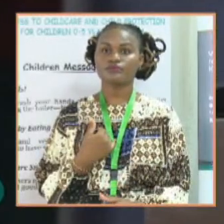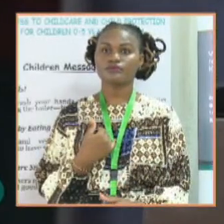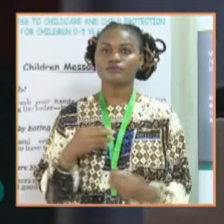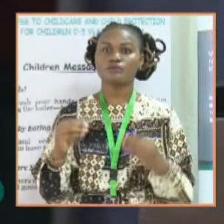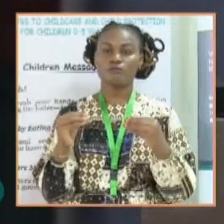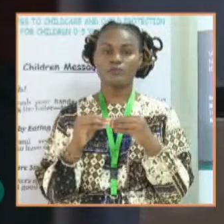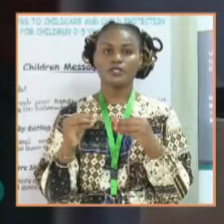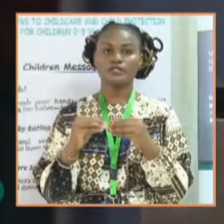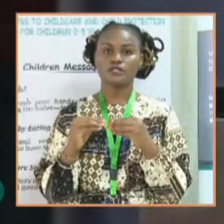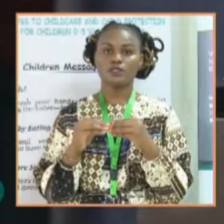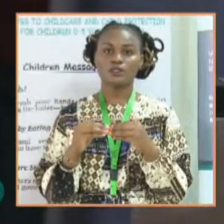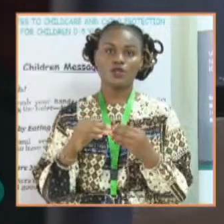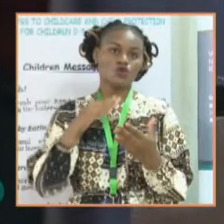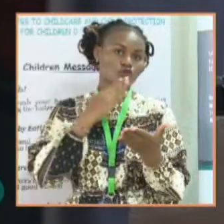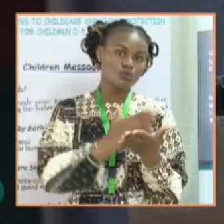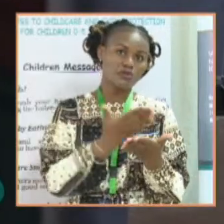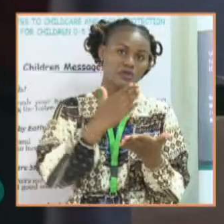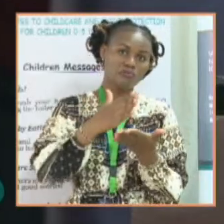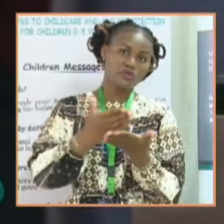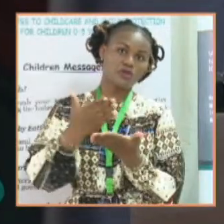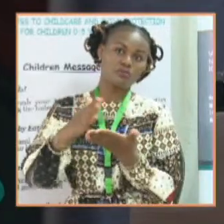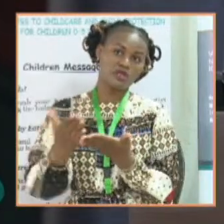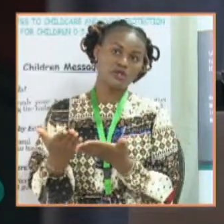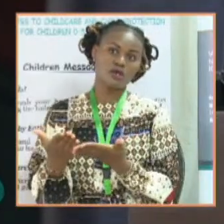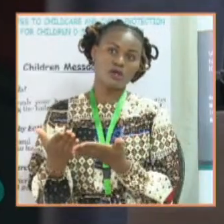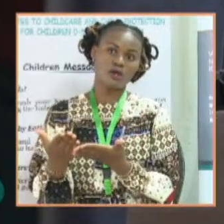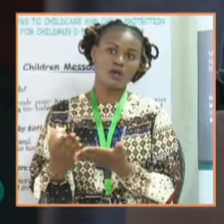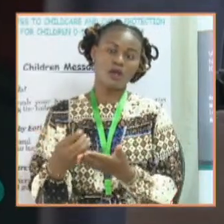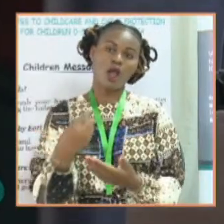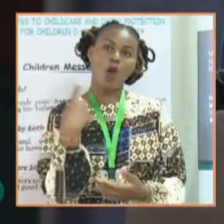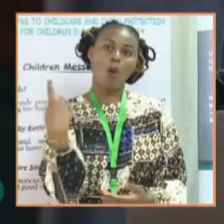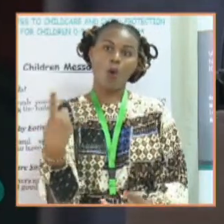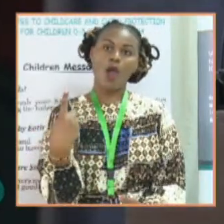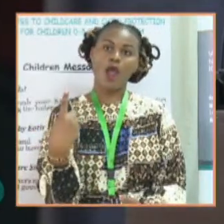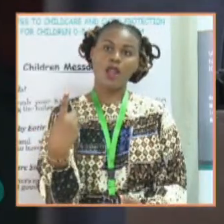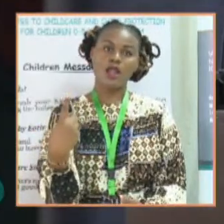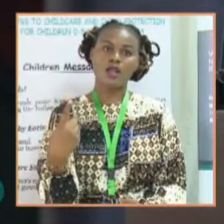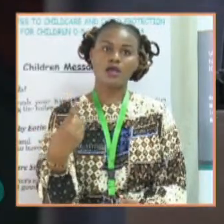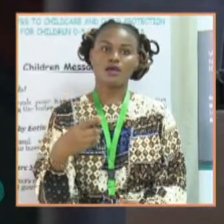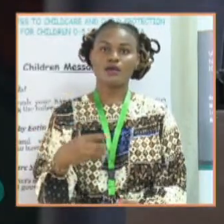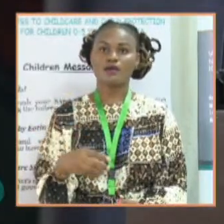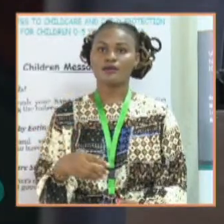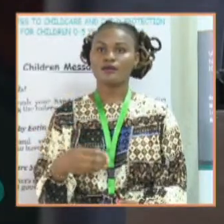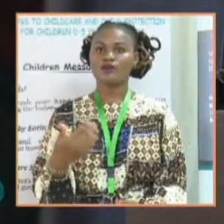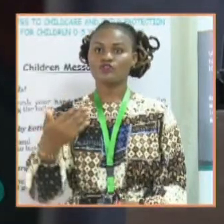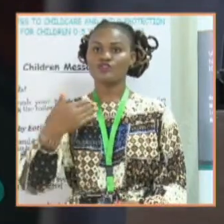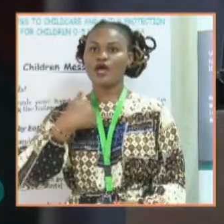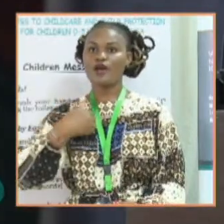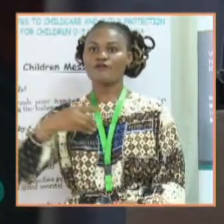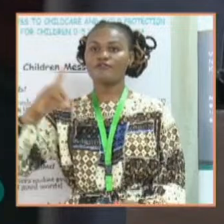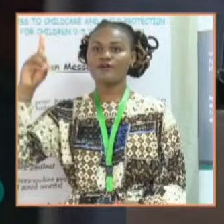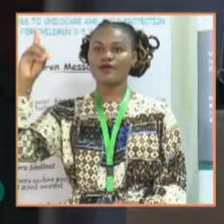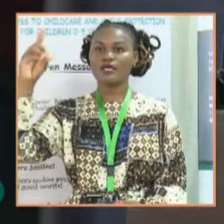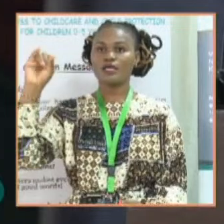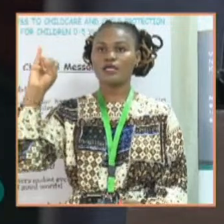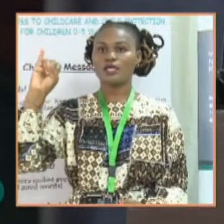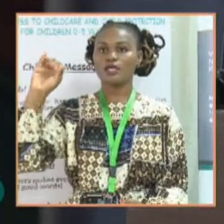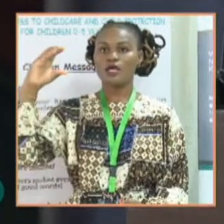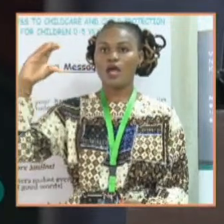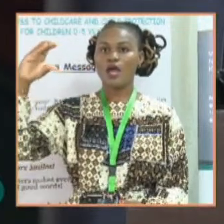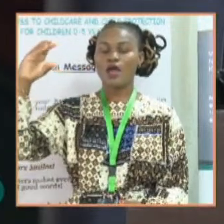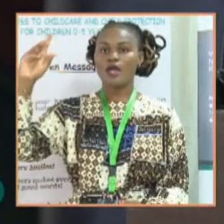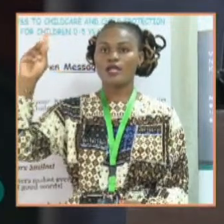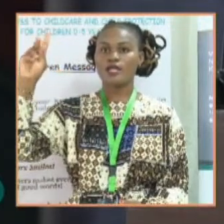at Swara, there will be Dickens Omedo for you. He'll be your session chair. Dickens, wherever you are, musimame ndo mumuone. There's a gentleman at the